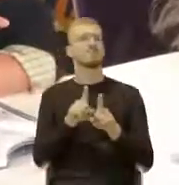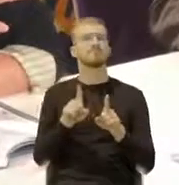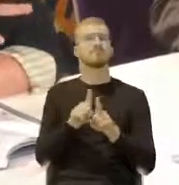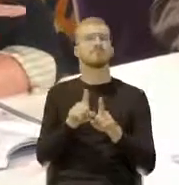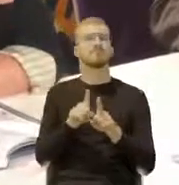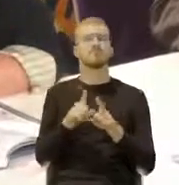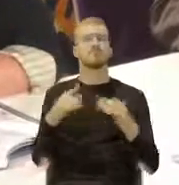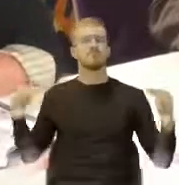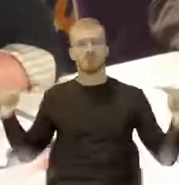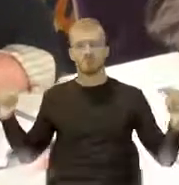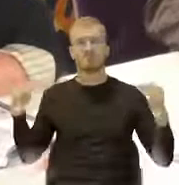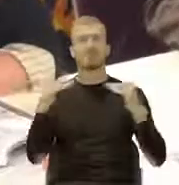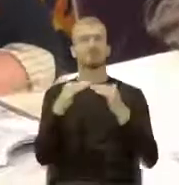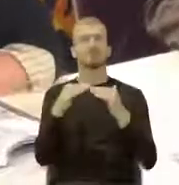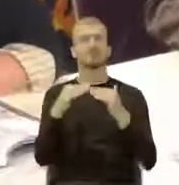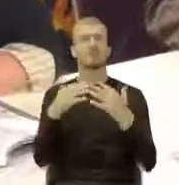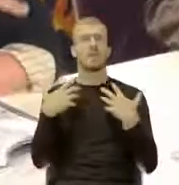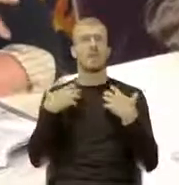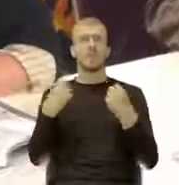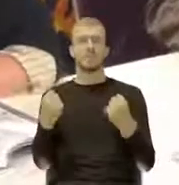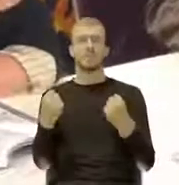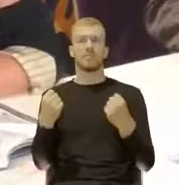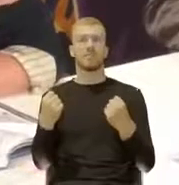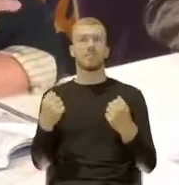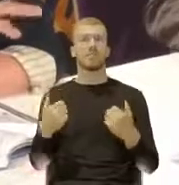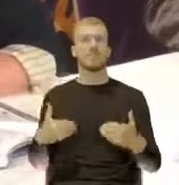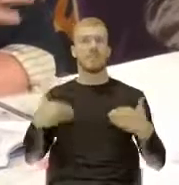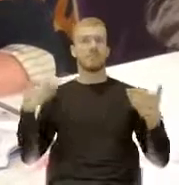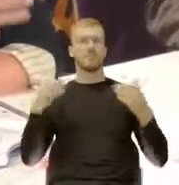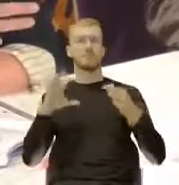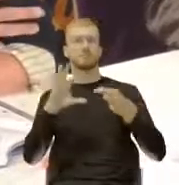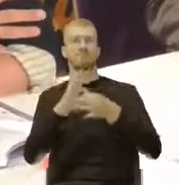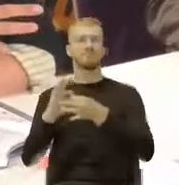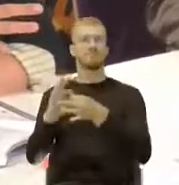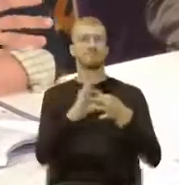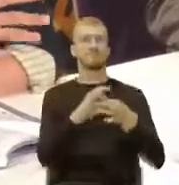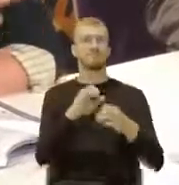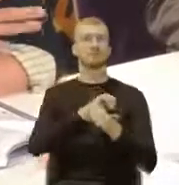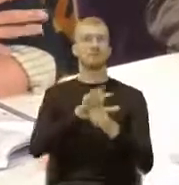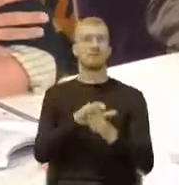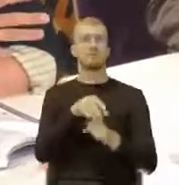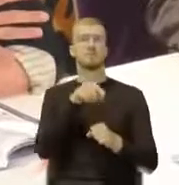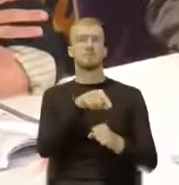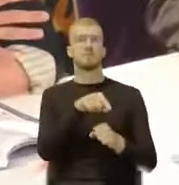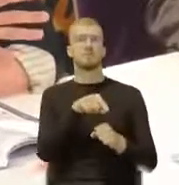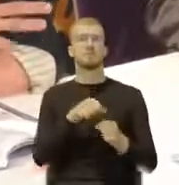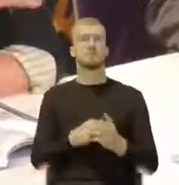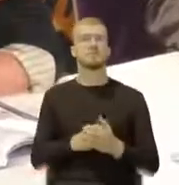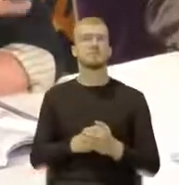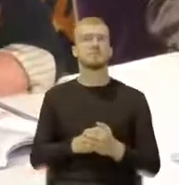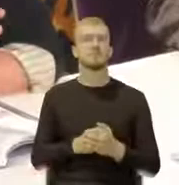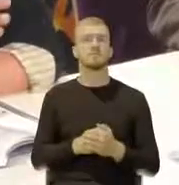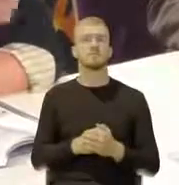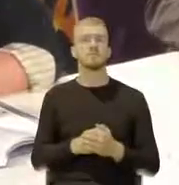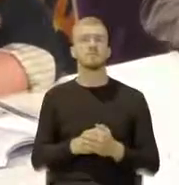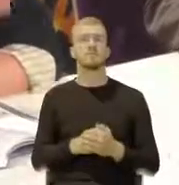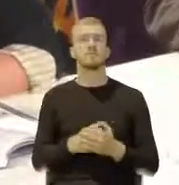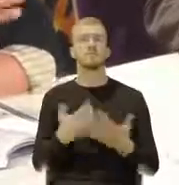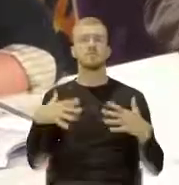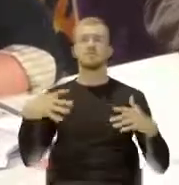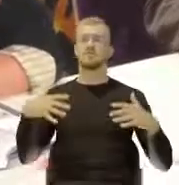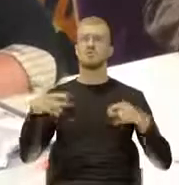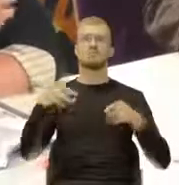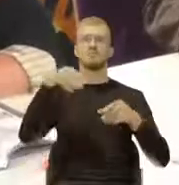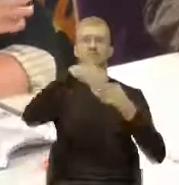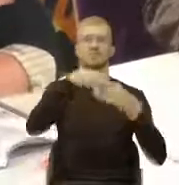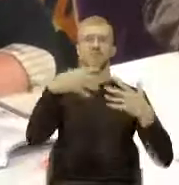hard-hitted and disproportionately hard-hitted to the poorest, poor people and vulnerable people. And I am sure that this is